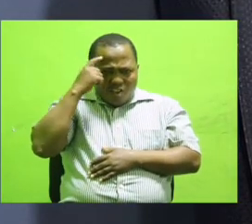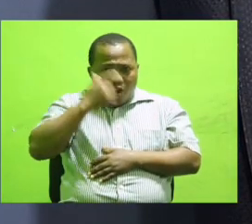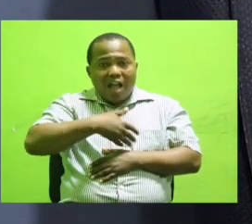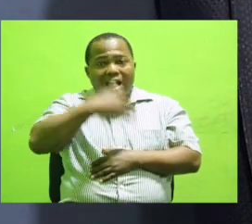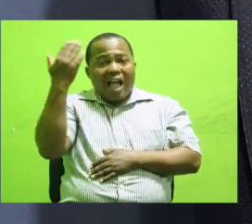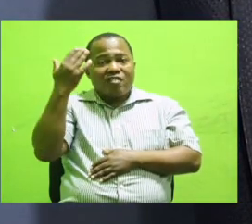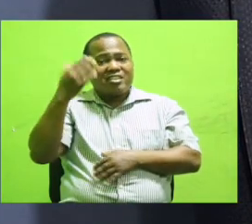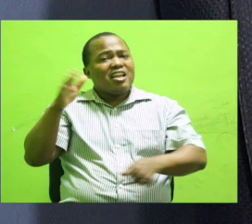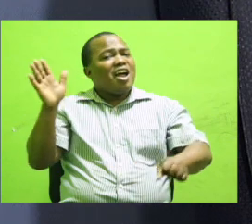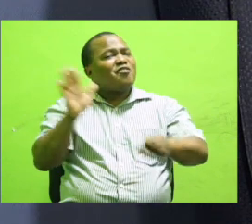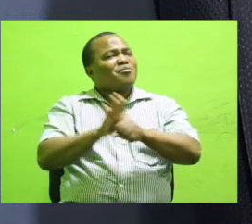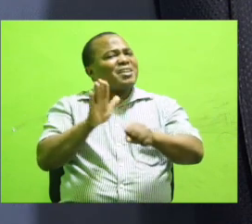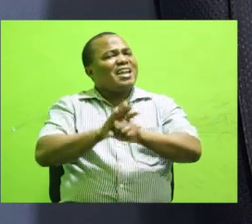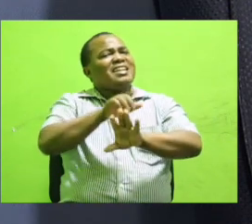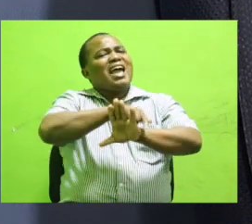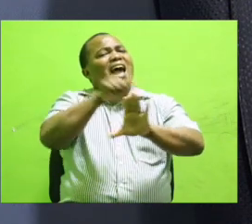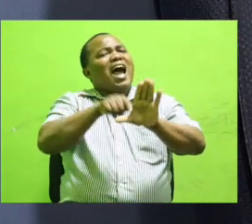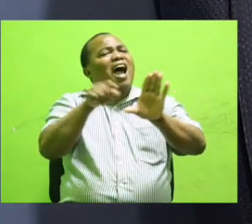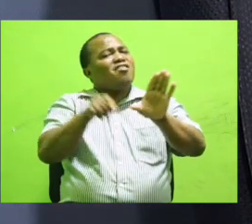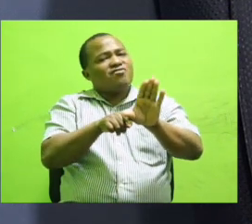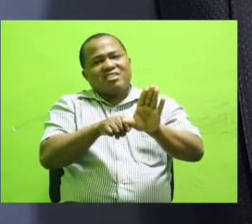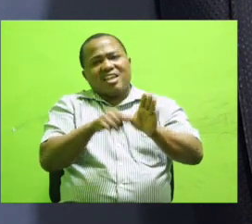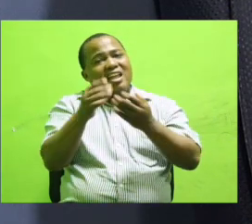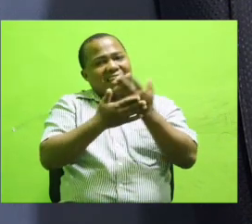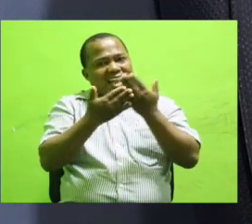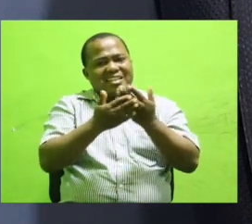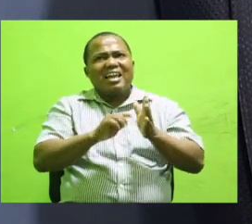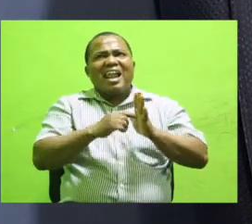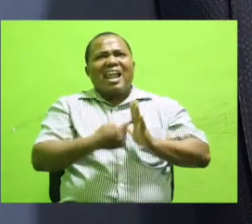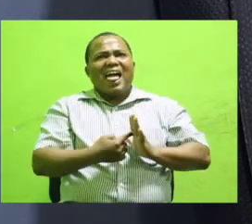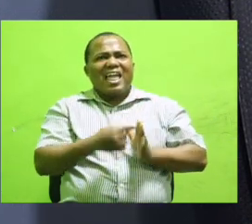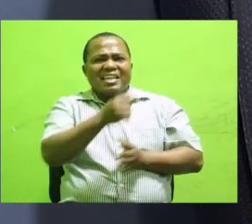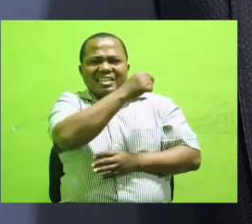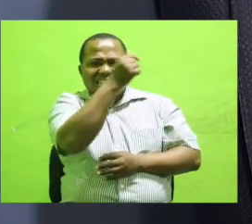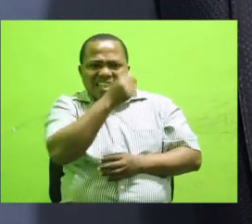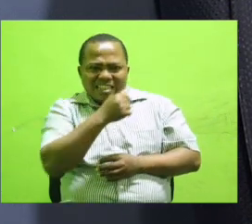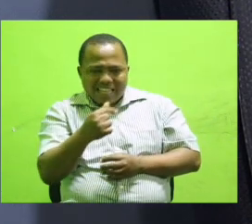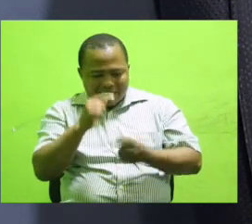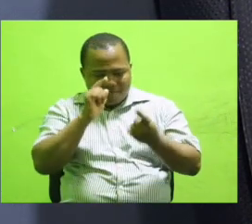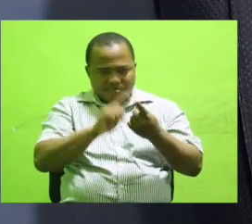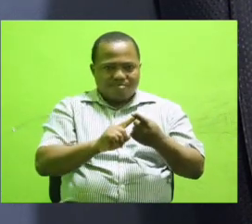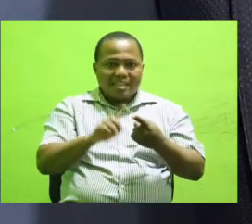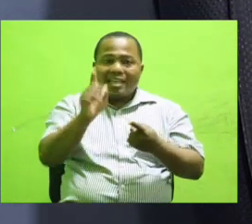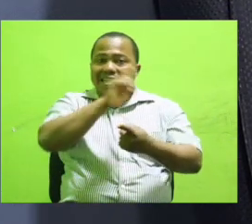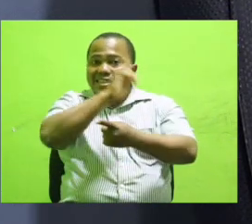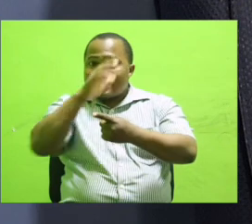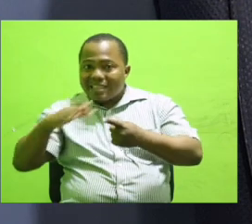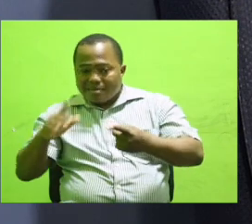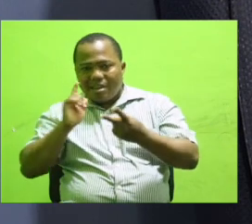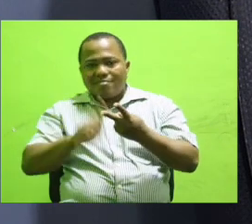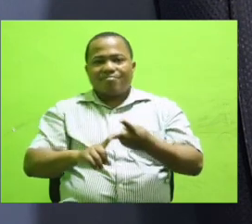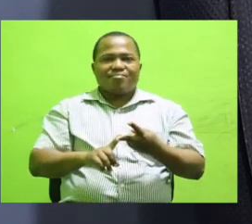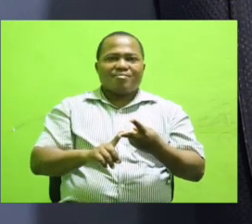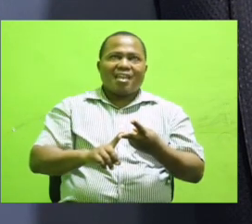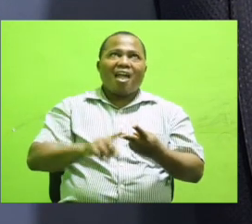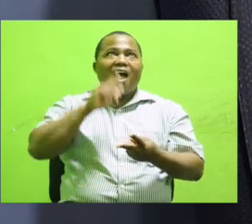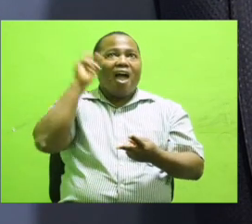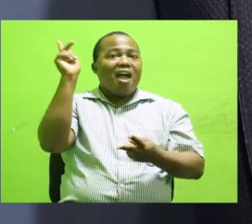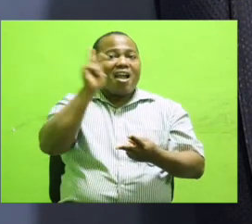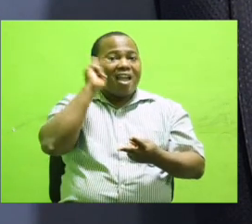many African countries, such as Tanzania, Zanzibar, Kenya, Uganda, Rwanda, Burundi, and